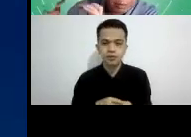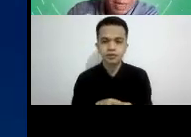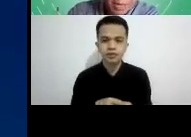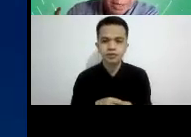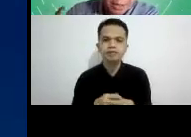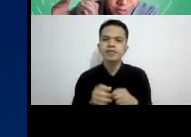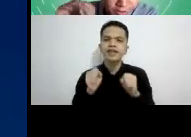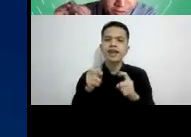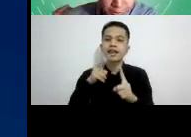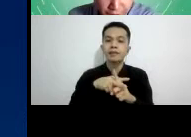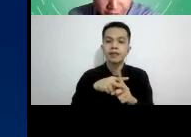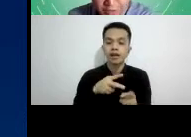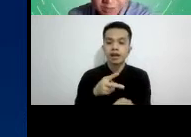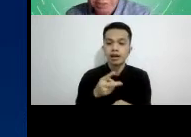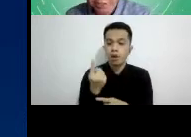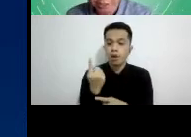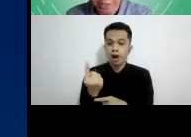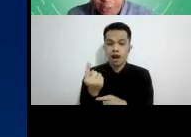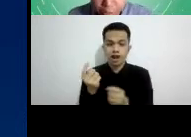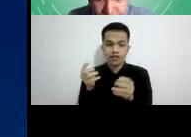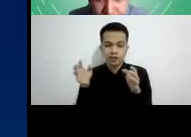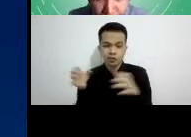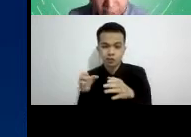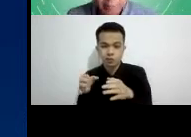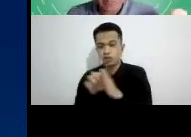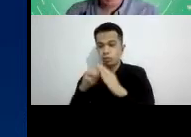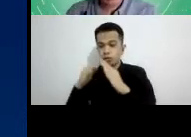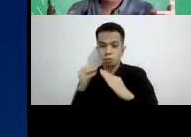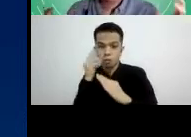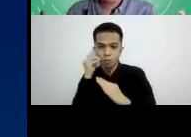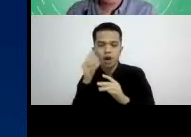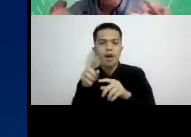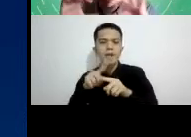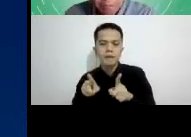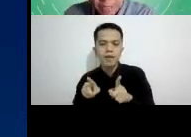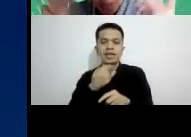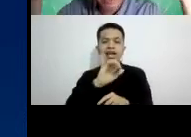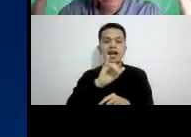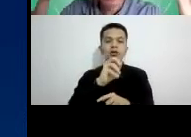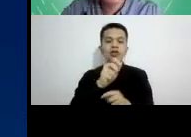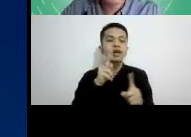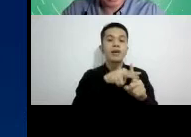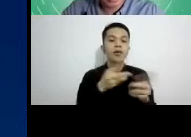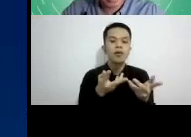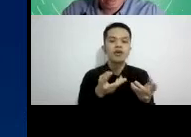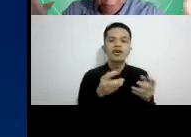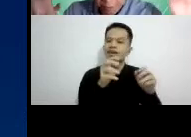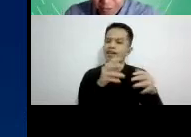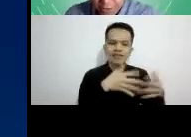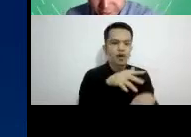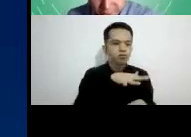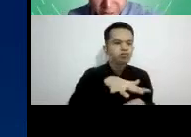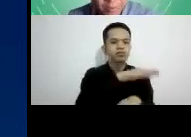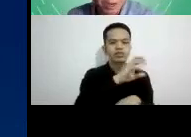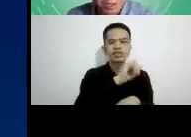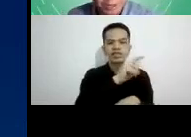will apply not just to small scales, such as a house, but the concept of an IoT can apply even to a city, where those